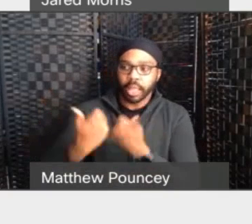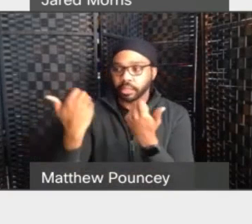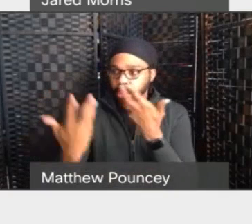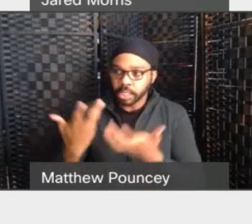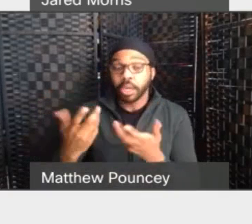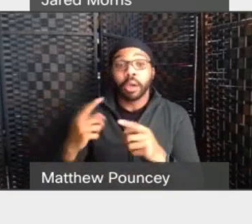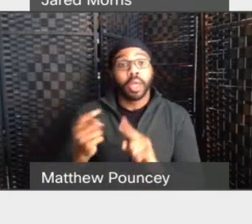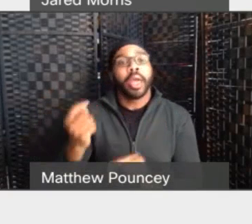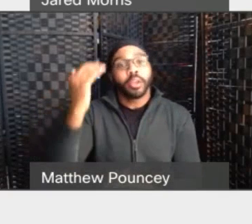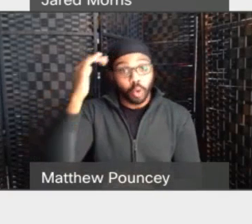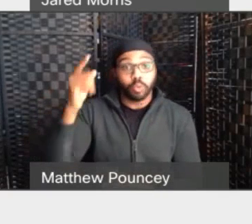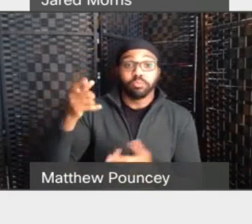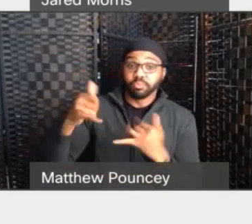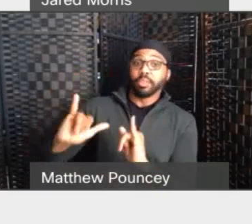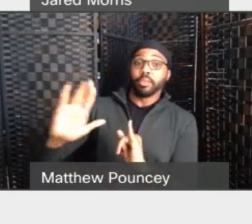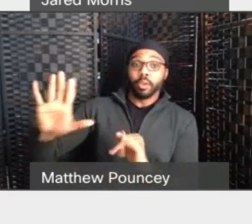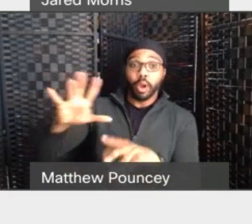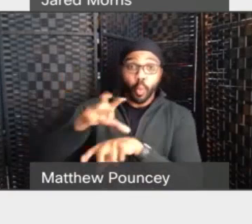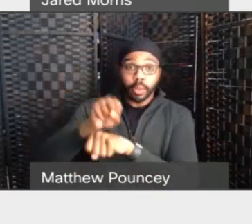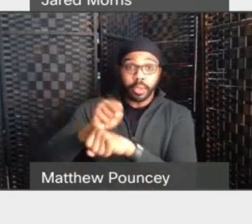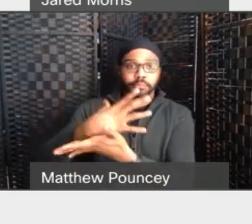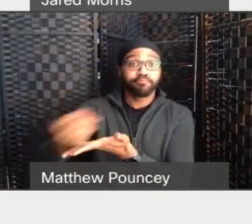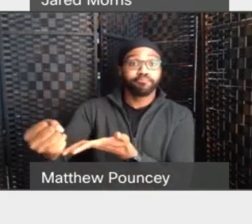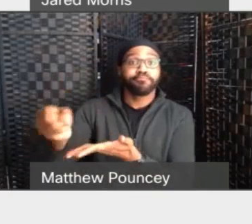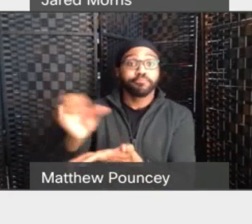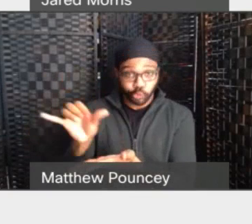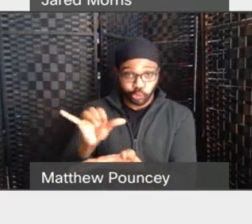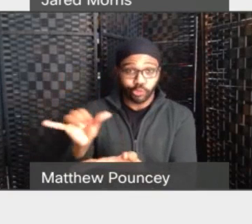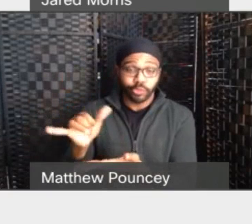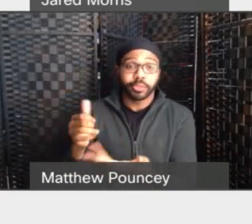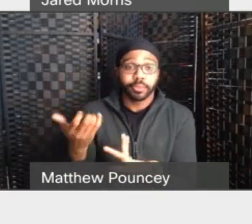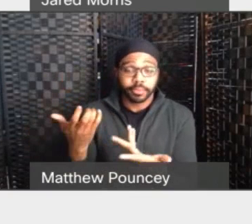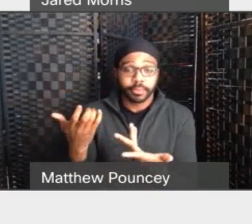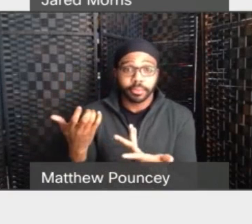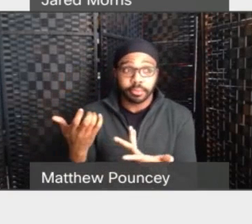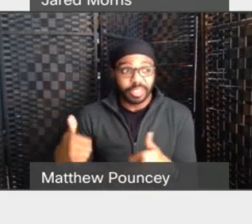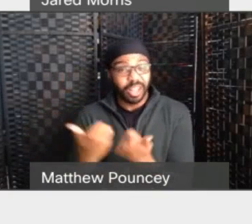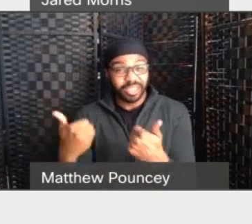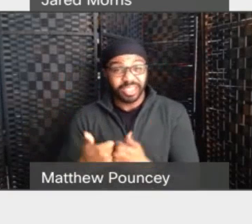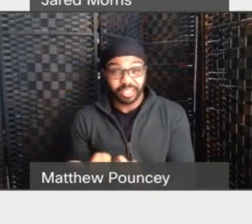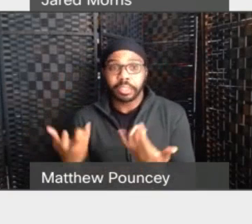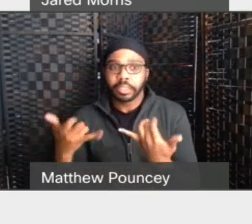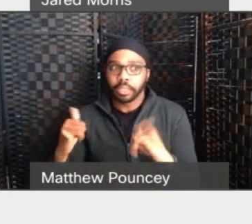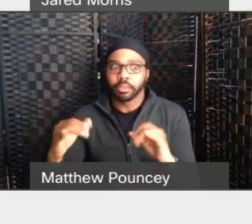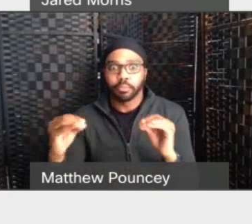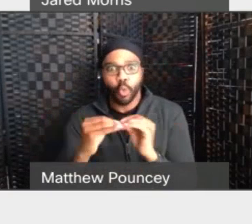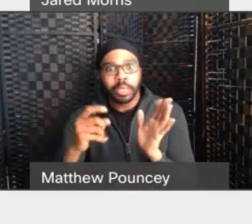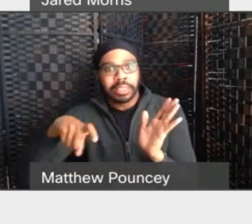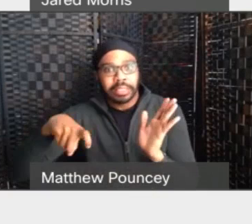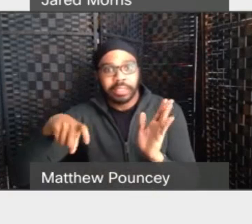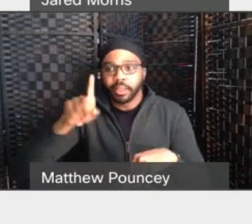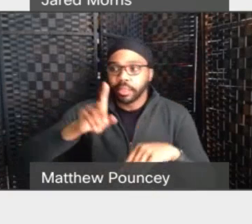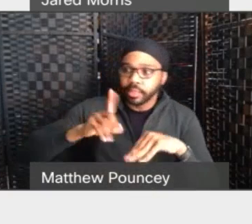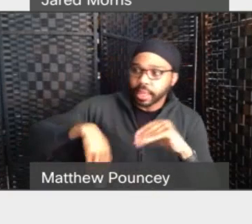all their appointments. So as challenging as it was, clearly there's more demand than there is supply.